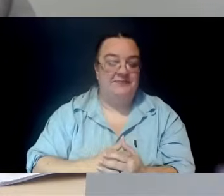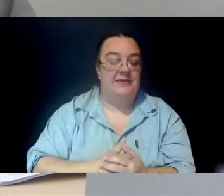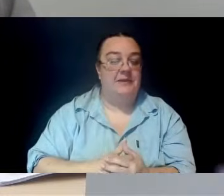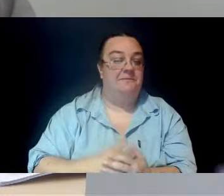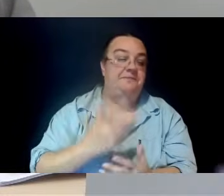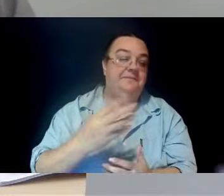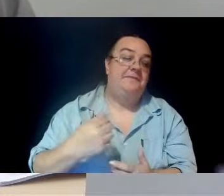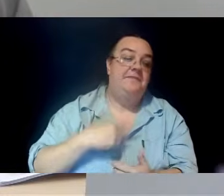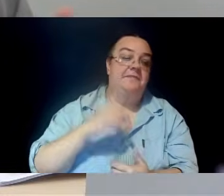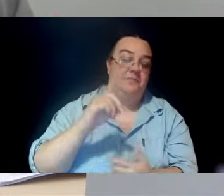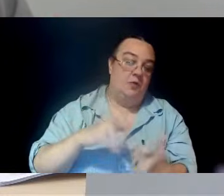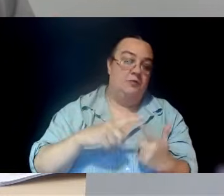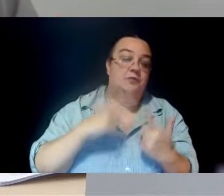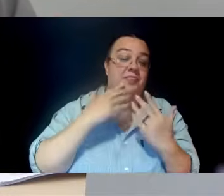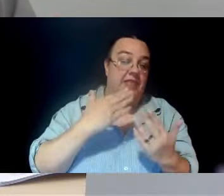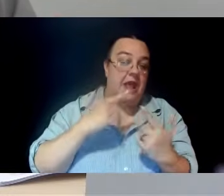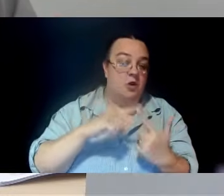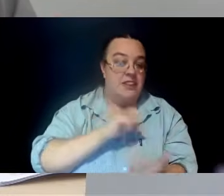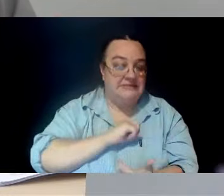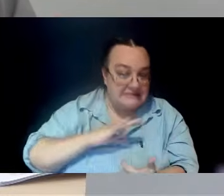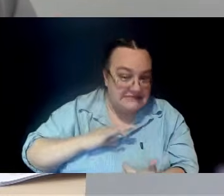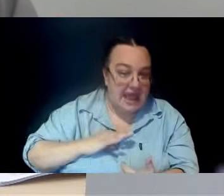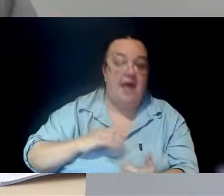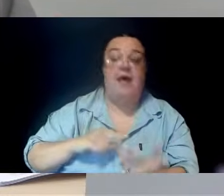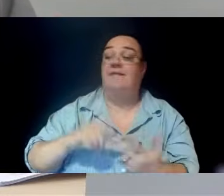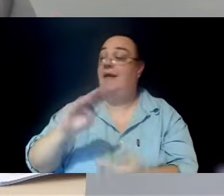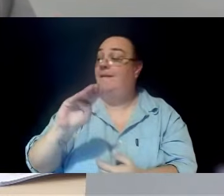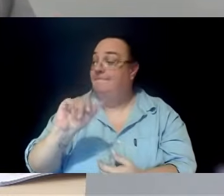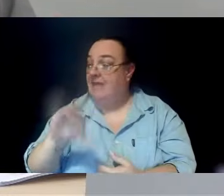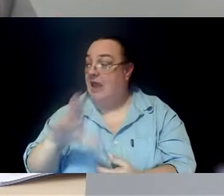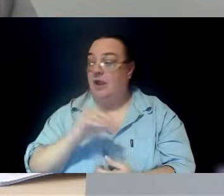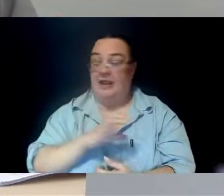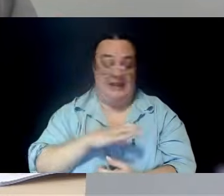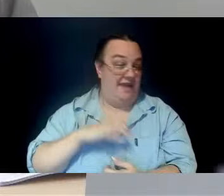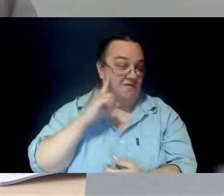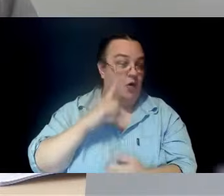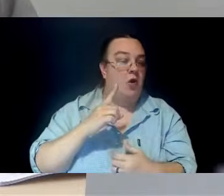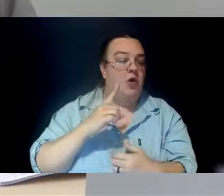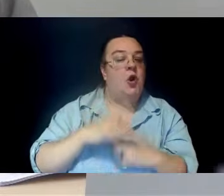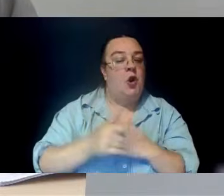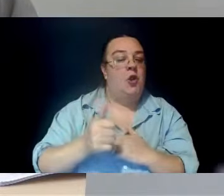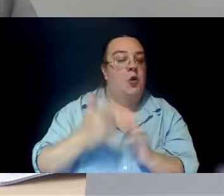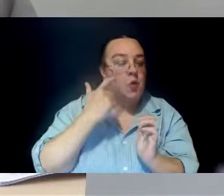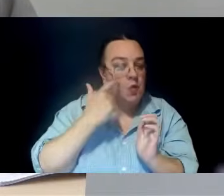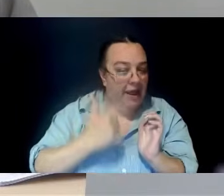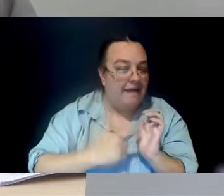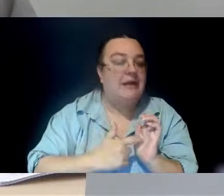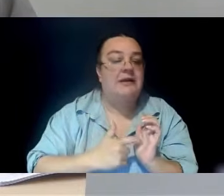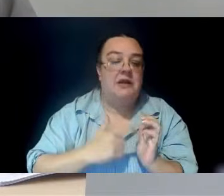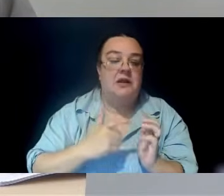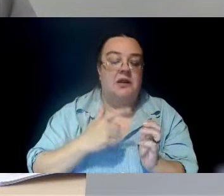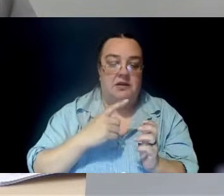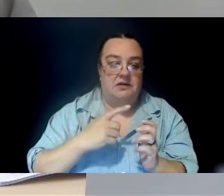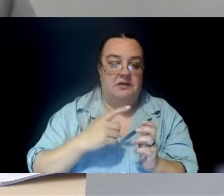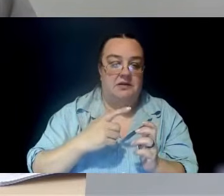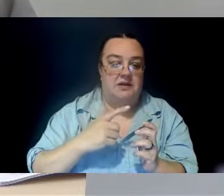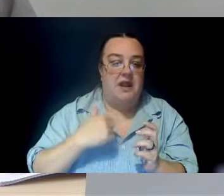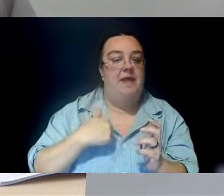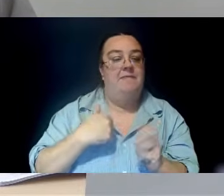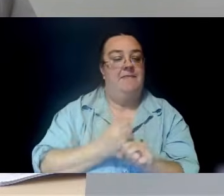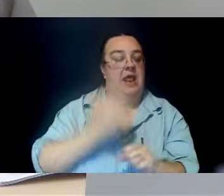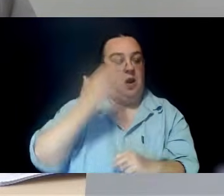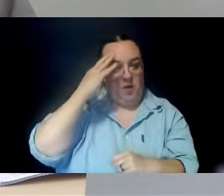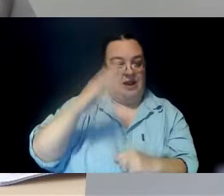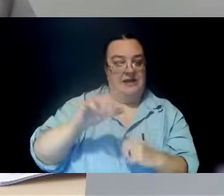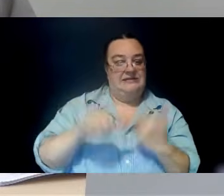I do want to thank the staff and mayor and council for the earlier recognition. It's come to my attention that the deputy chief and my